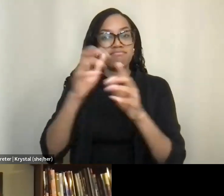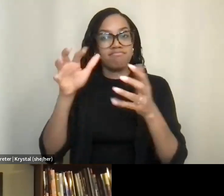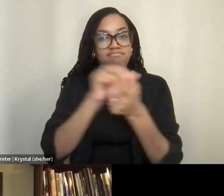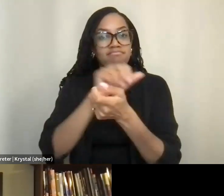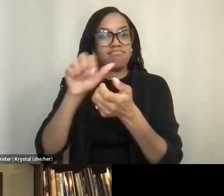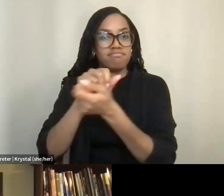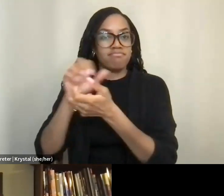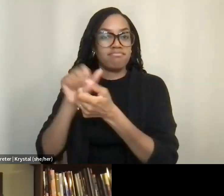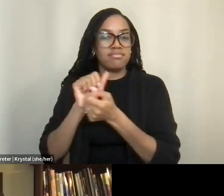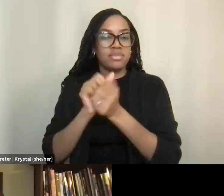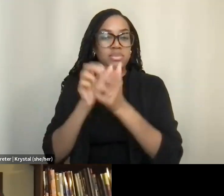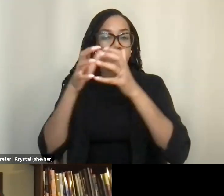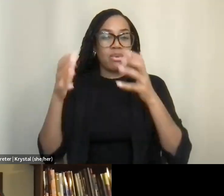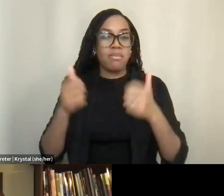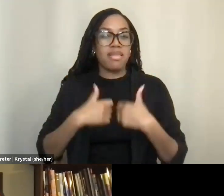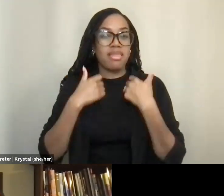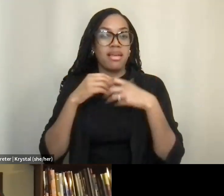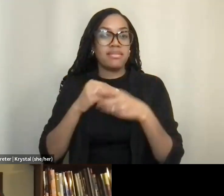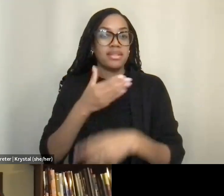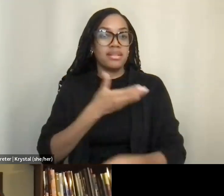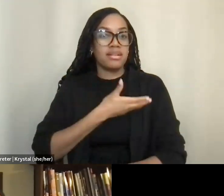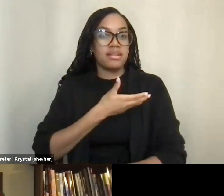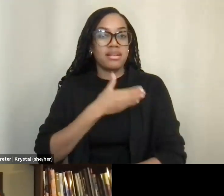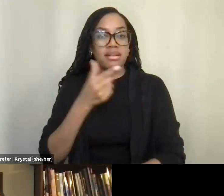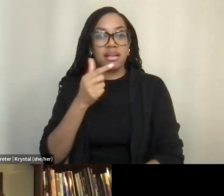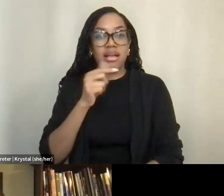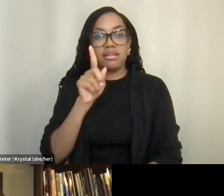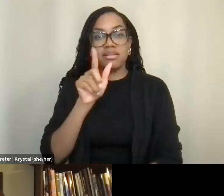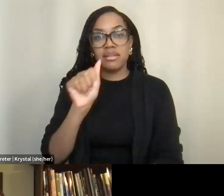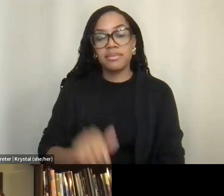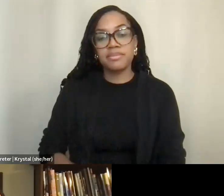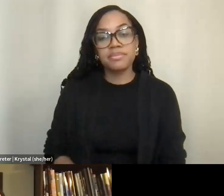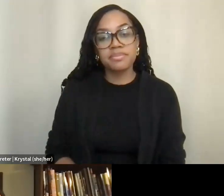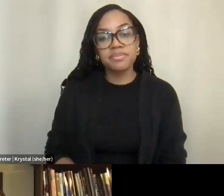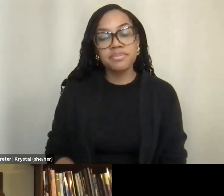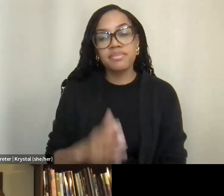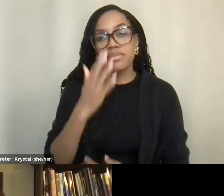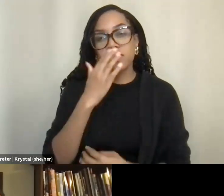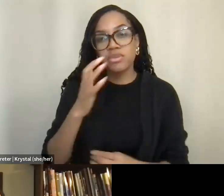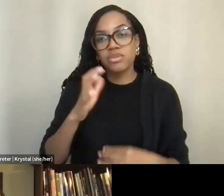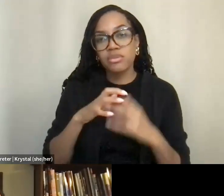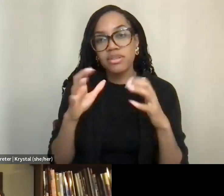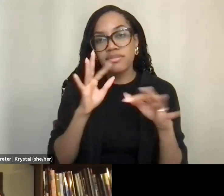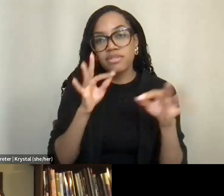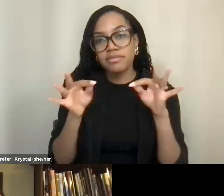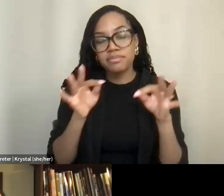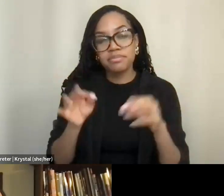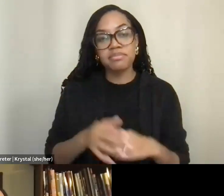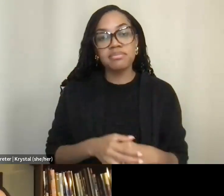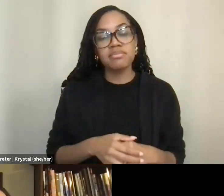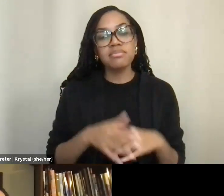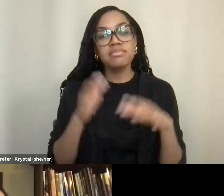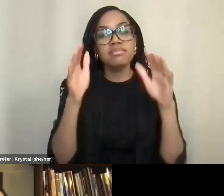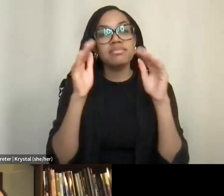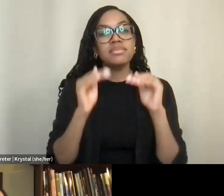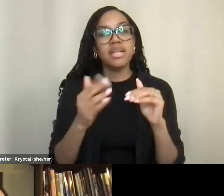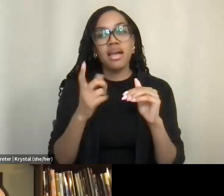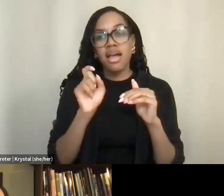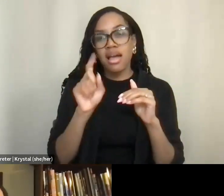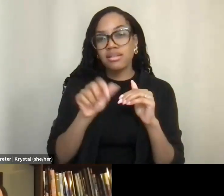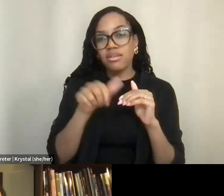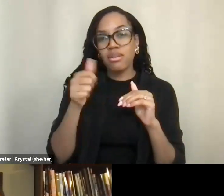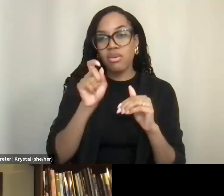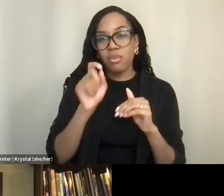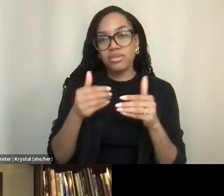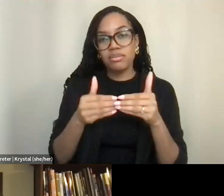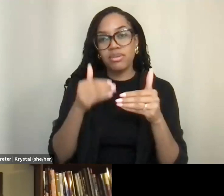destruction of so many lives in Gaza. Thank you for that. I want to ask you another question before